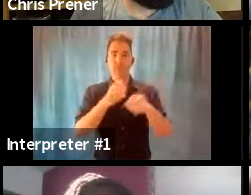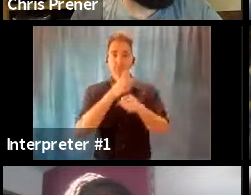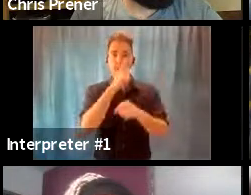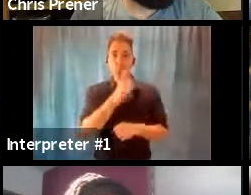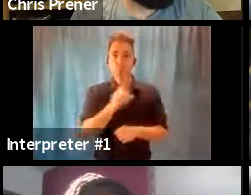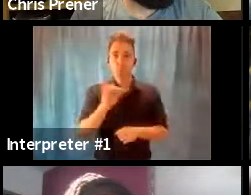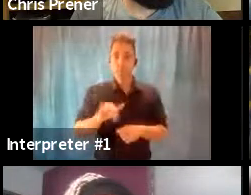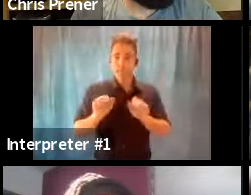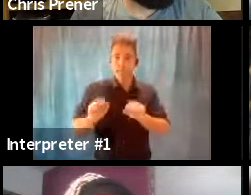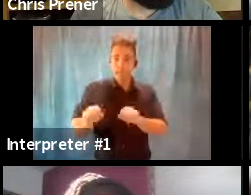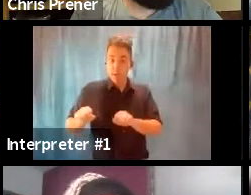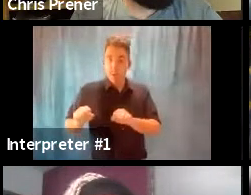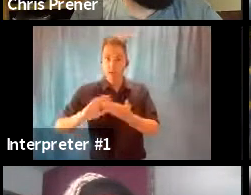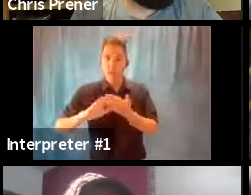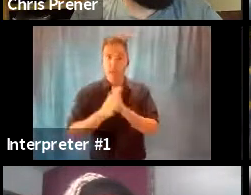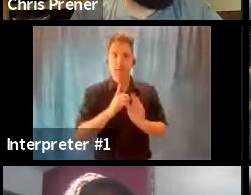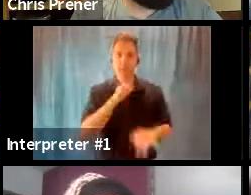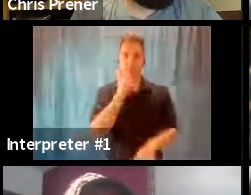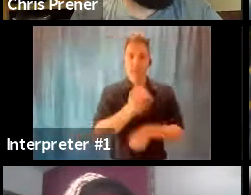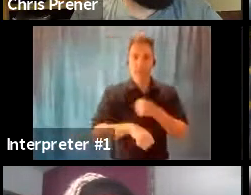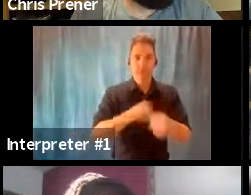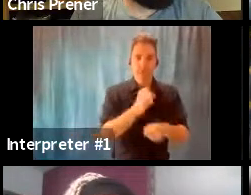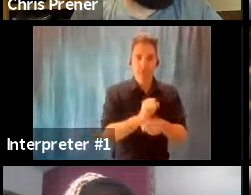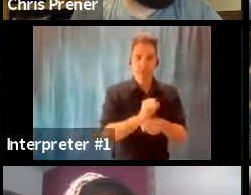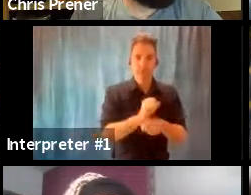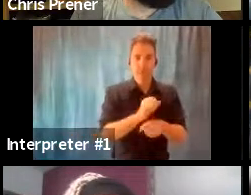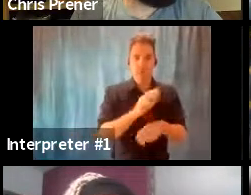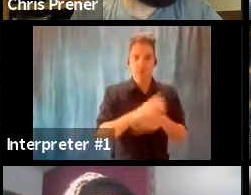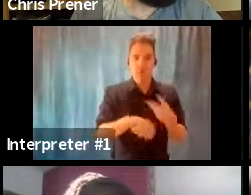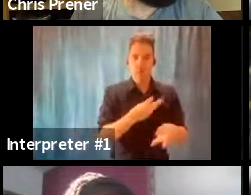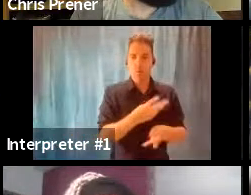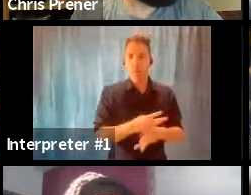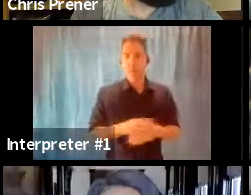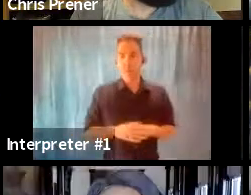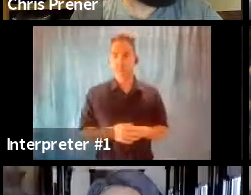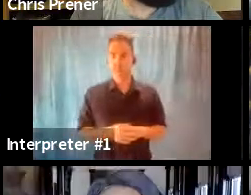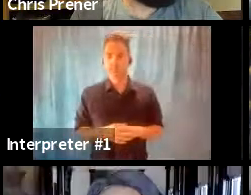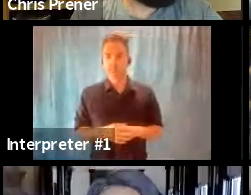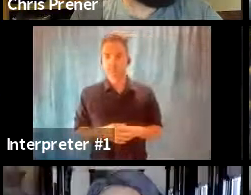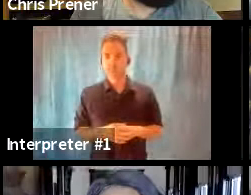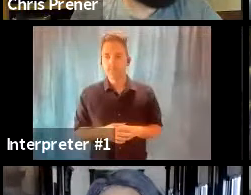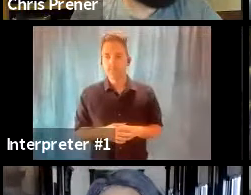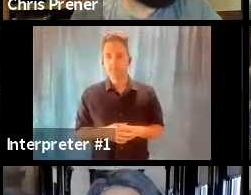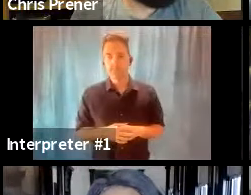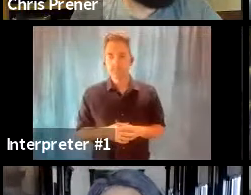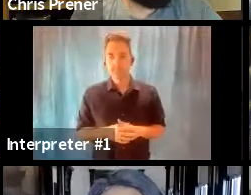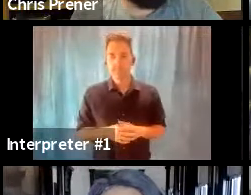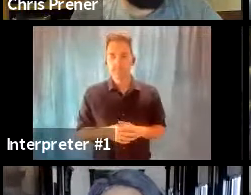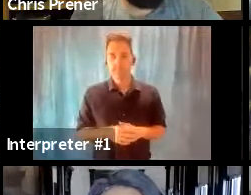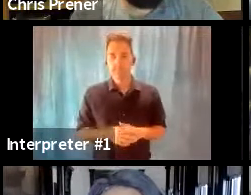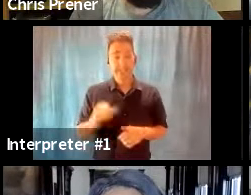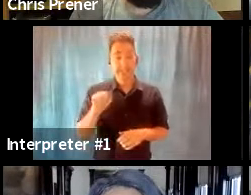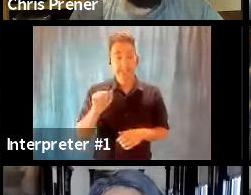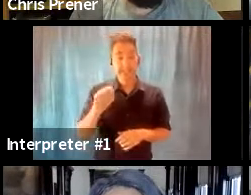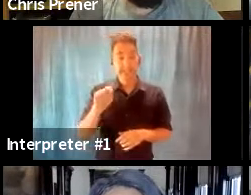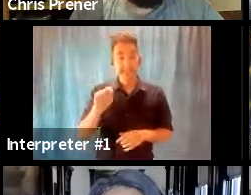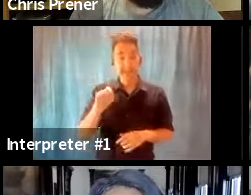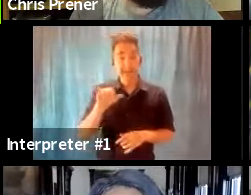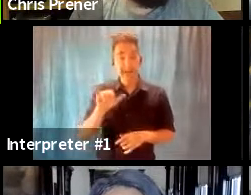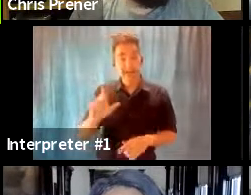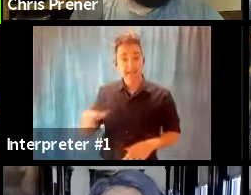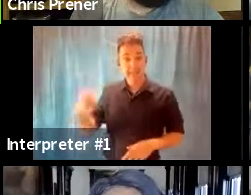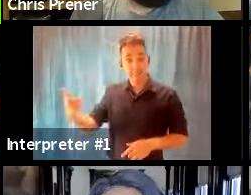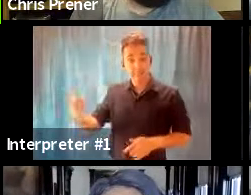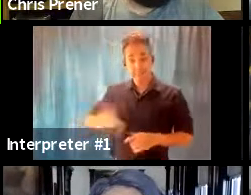potential a reality. With that, please allow me to introduce my co-chair, Sandy Moore. Sandy?